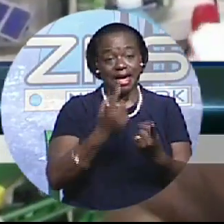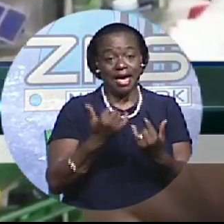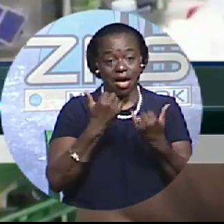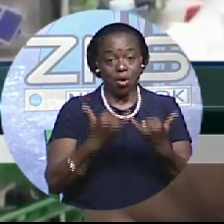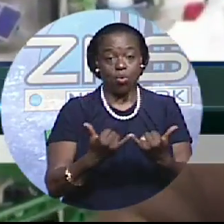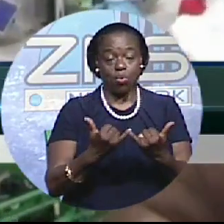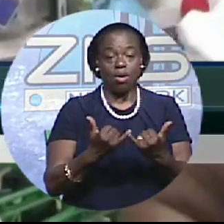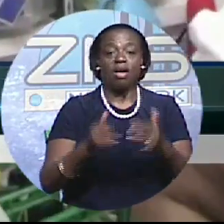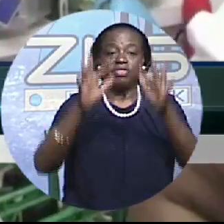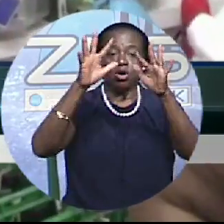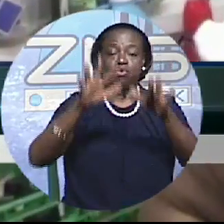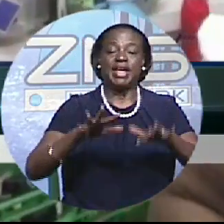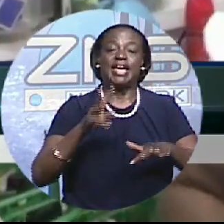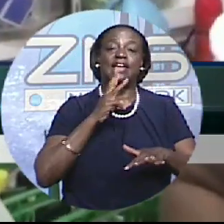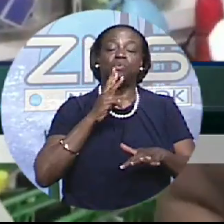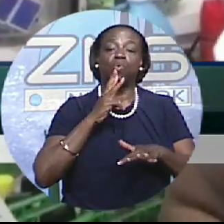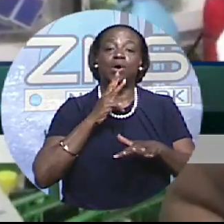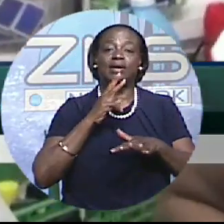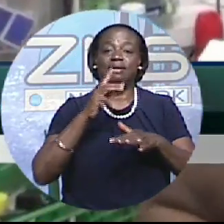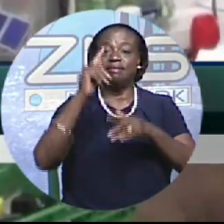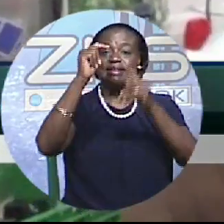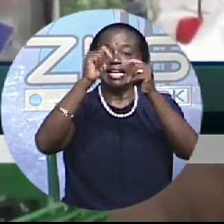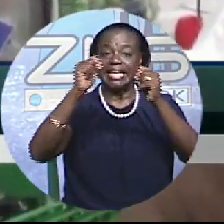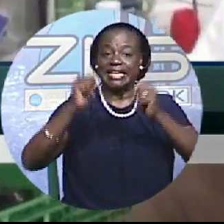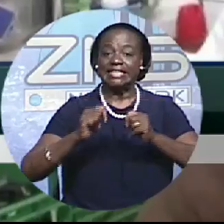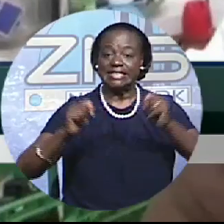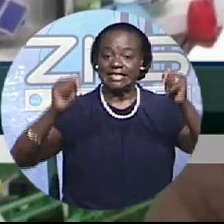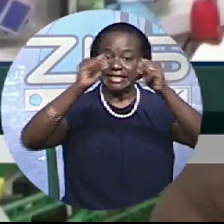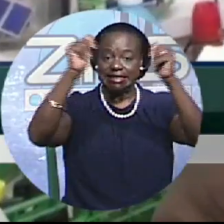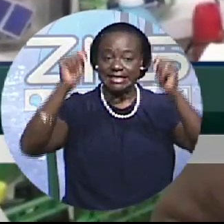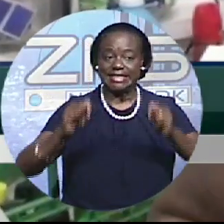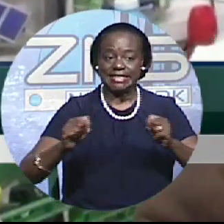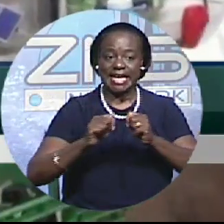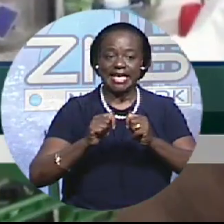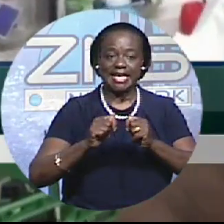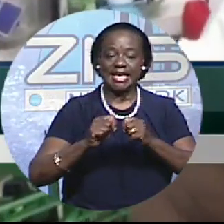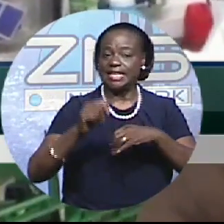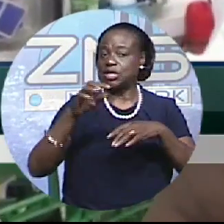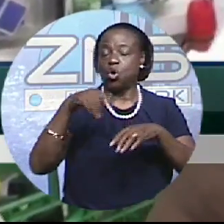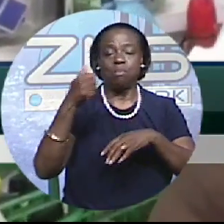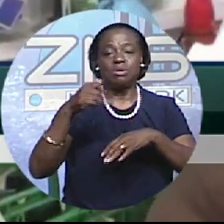low, and I would be grateful for 2-3 day rain to fill that up.